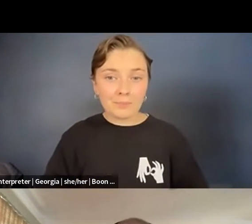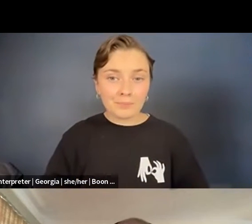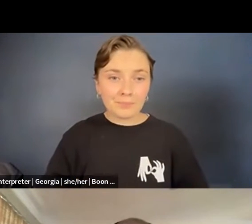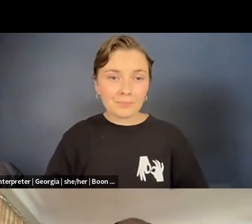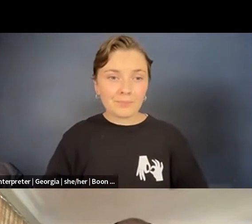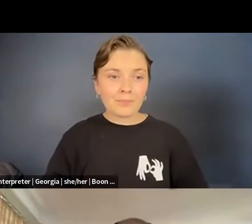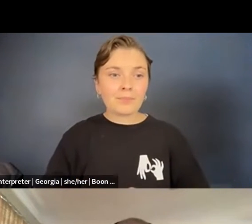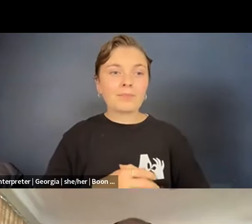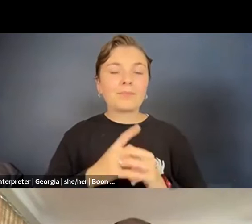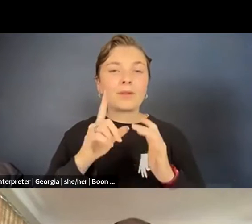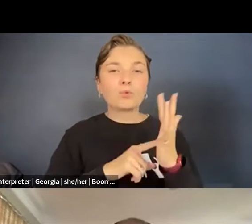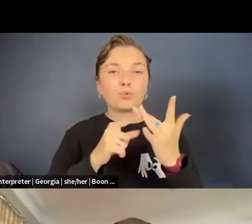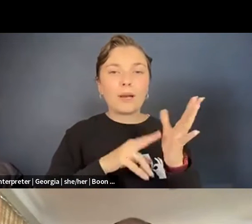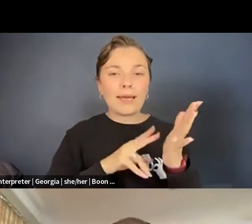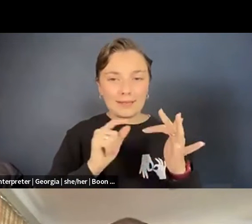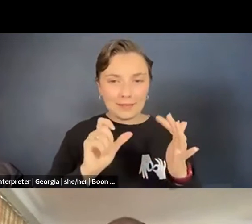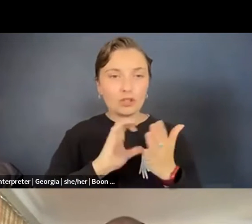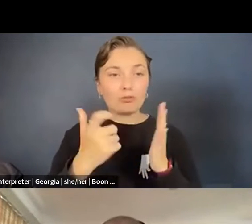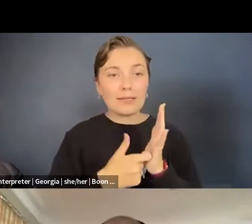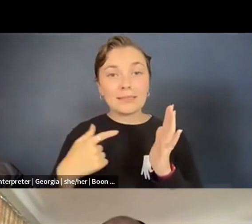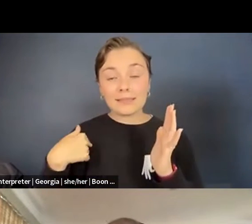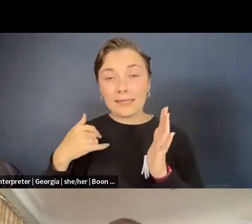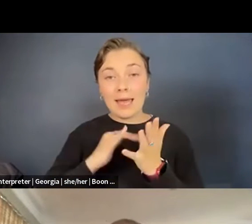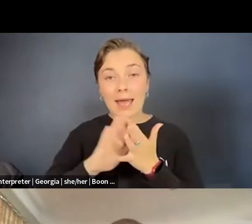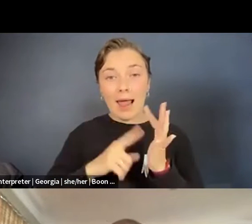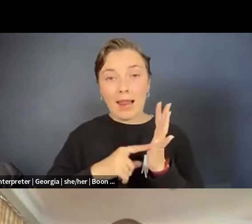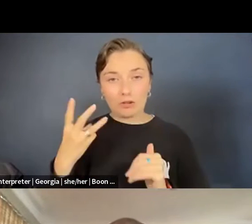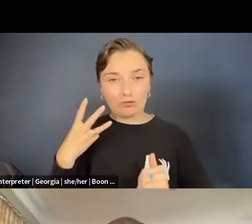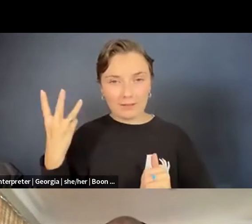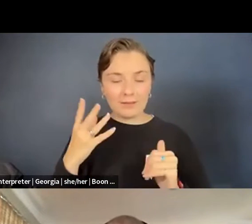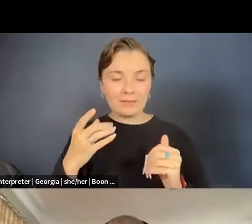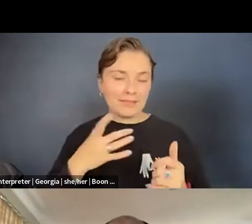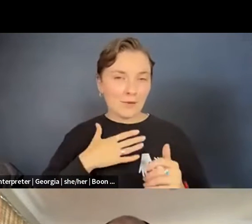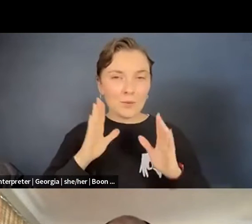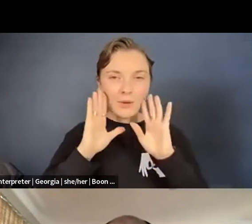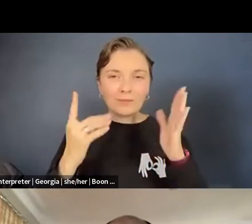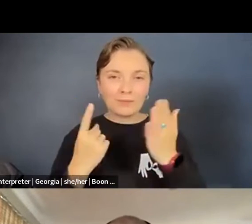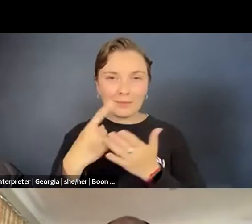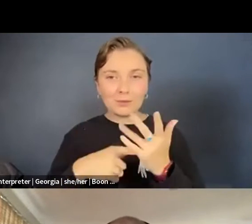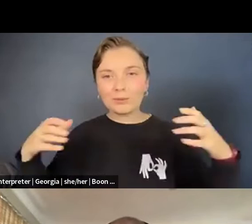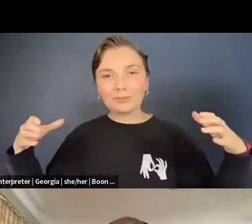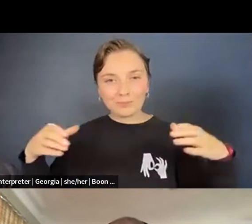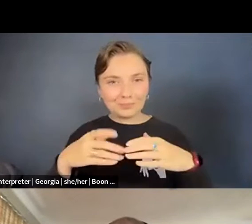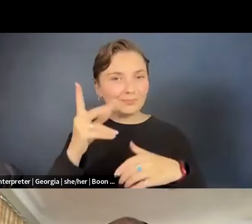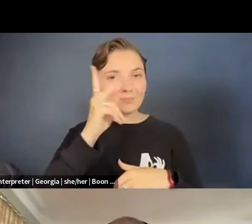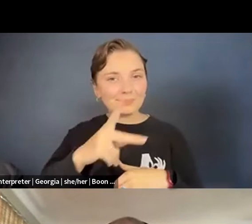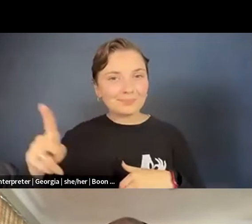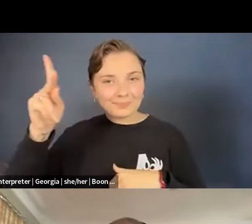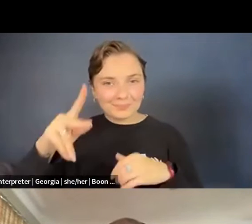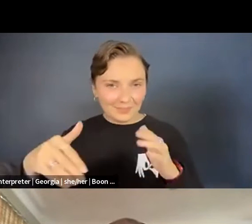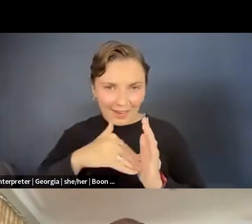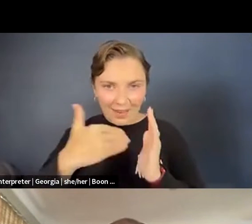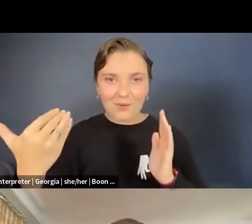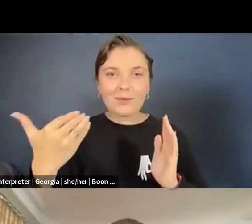So Chris, Helen and myself have had the wonderful opportunity to come together several times now